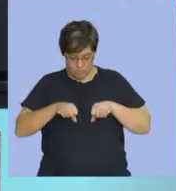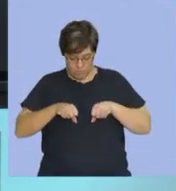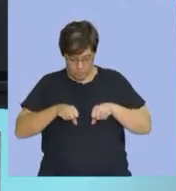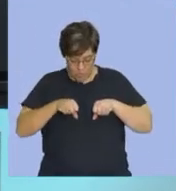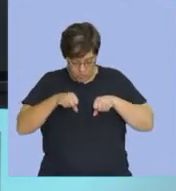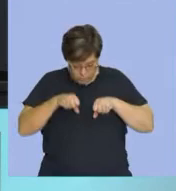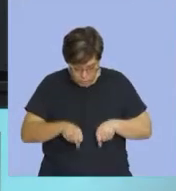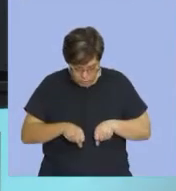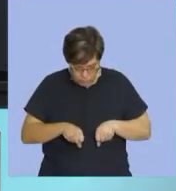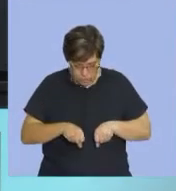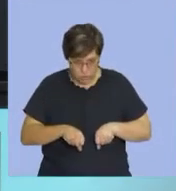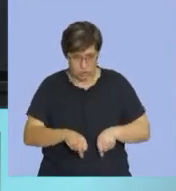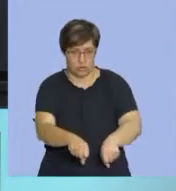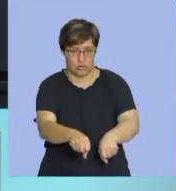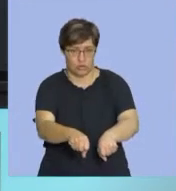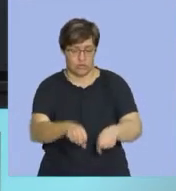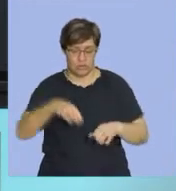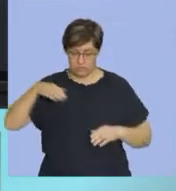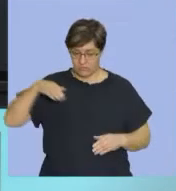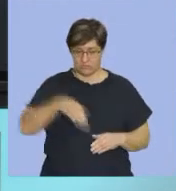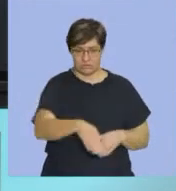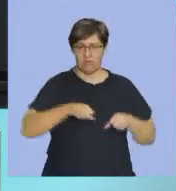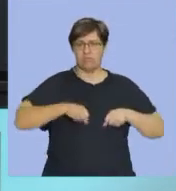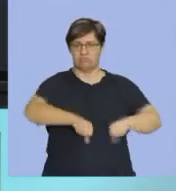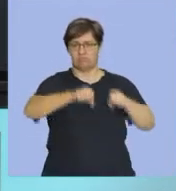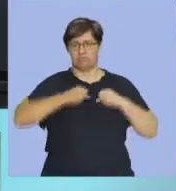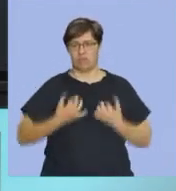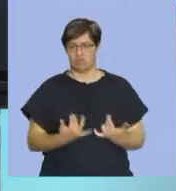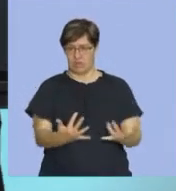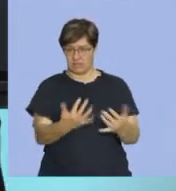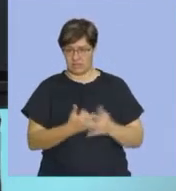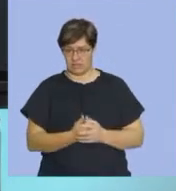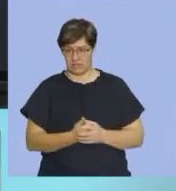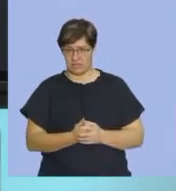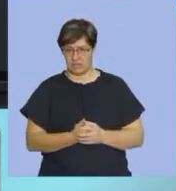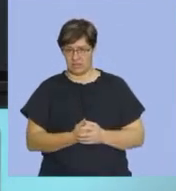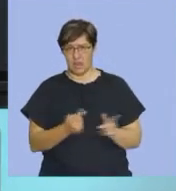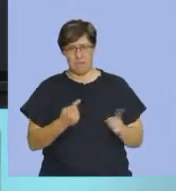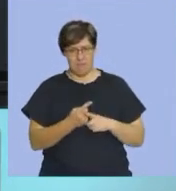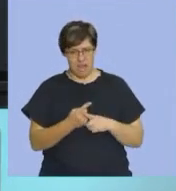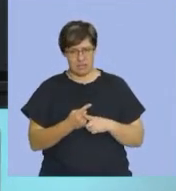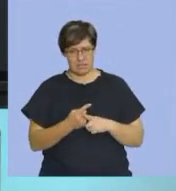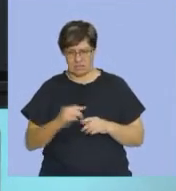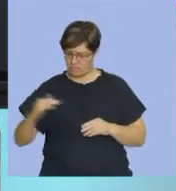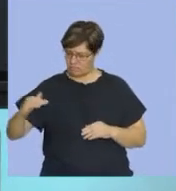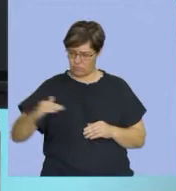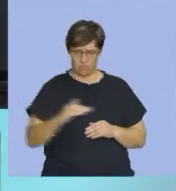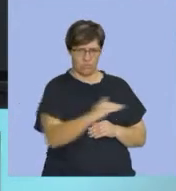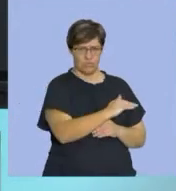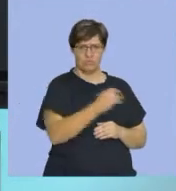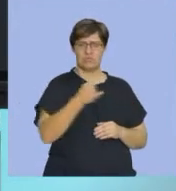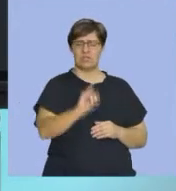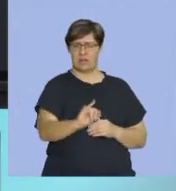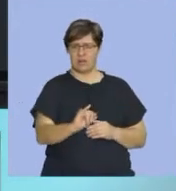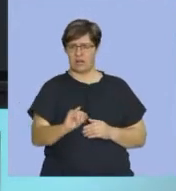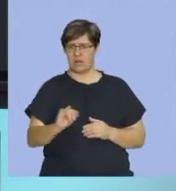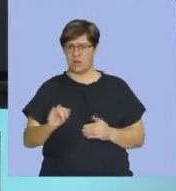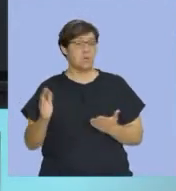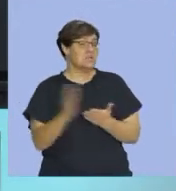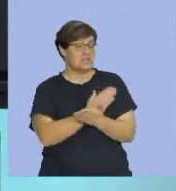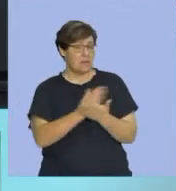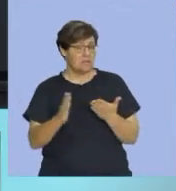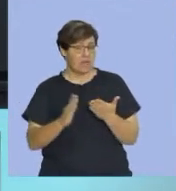we push at an angle. But the object still moves horizontally. Or, sometimes it can